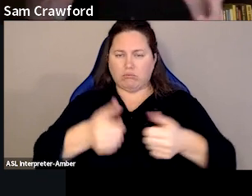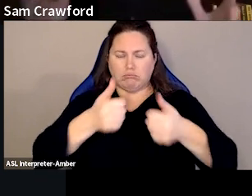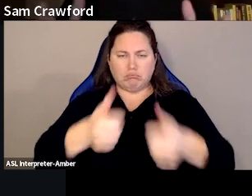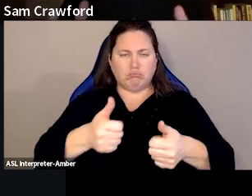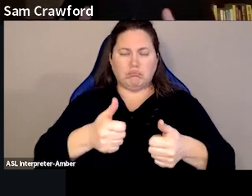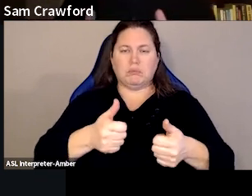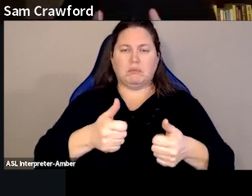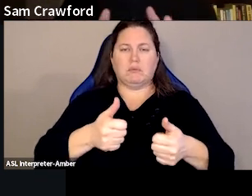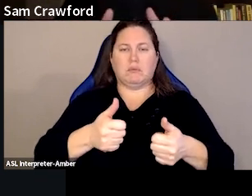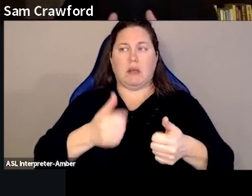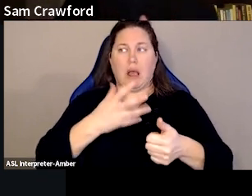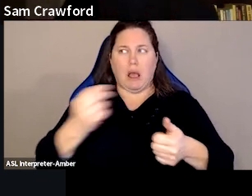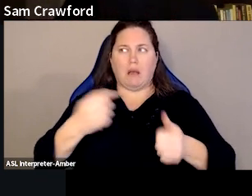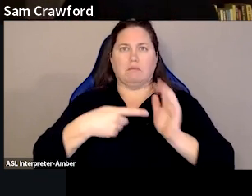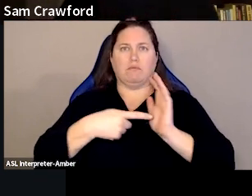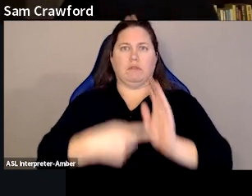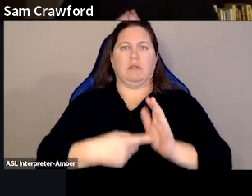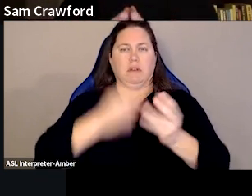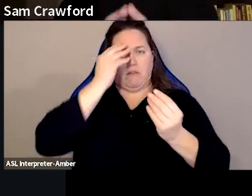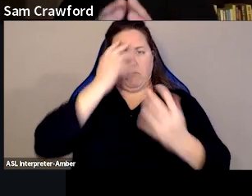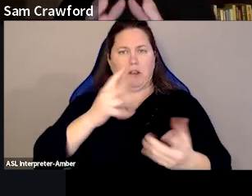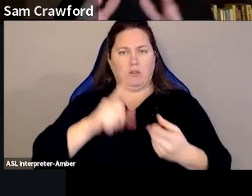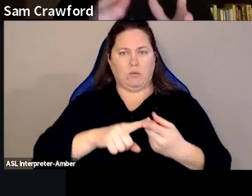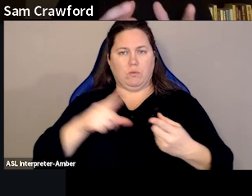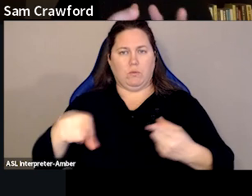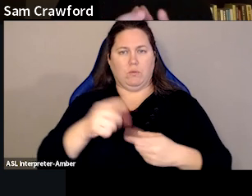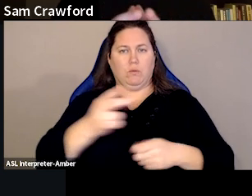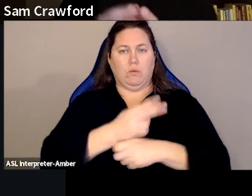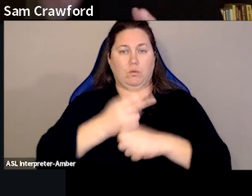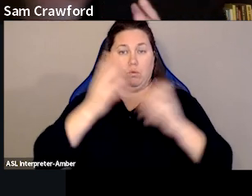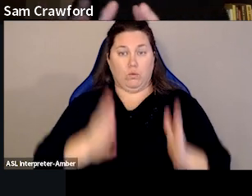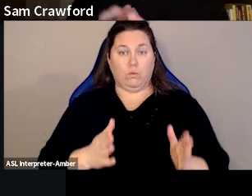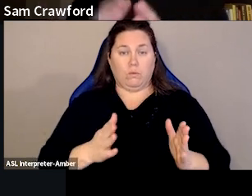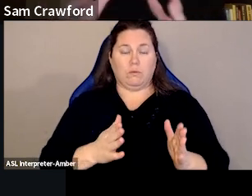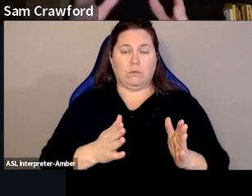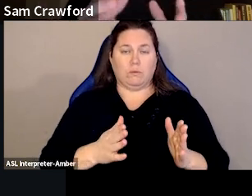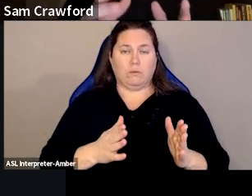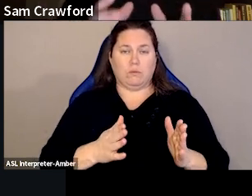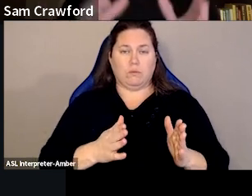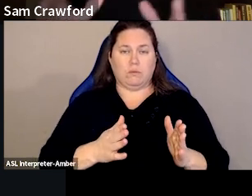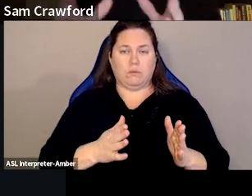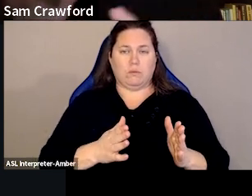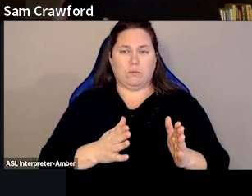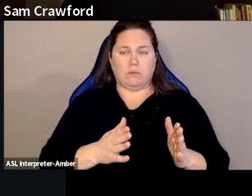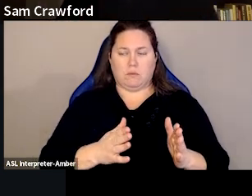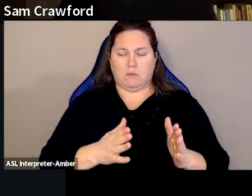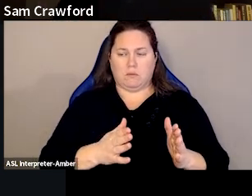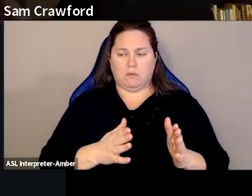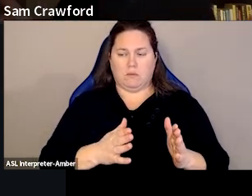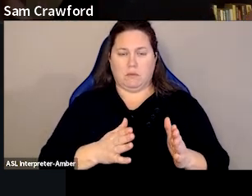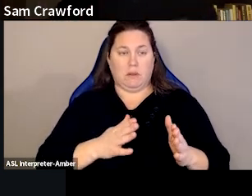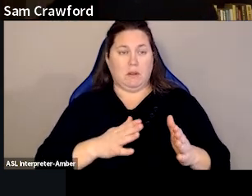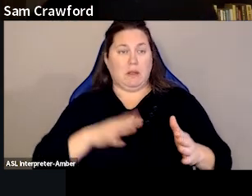basically present information to users who need to access certain information. It needs to be easy for them to get